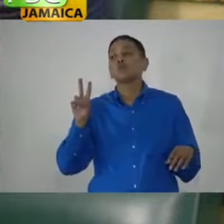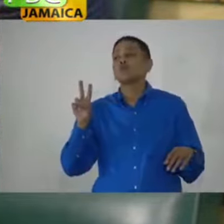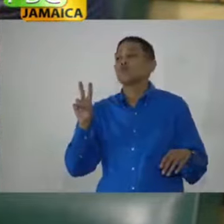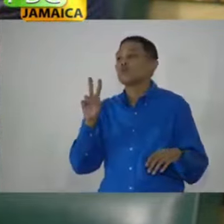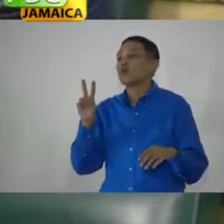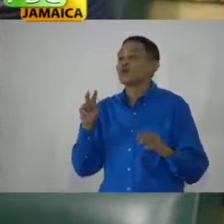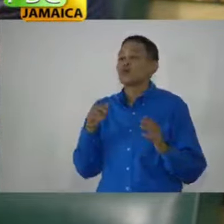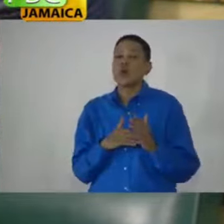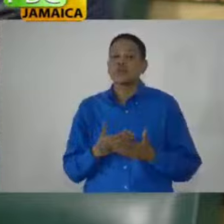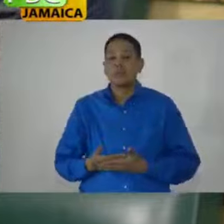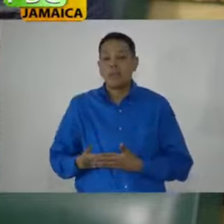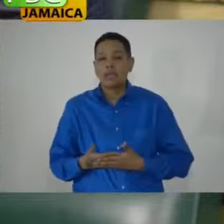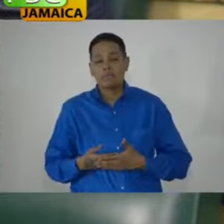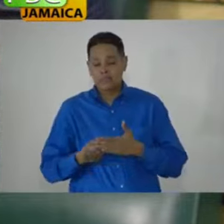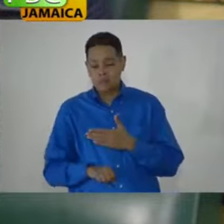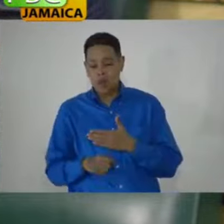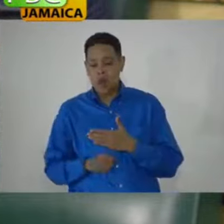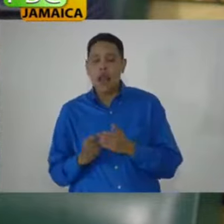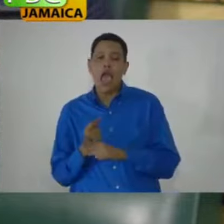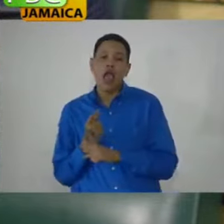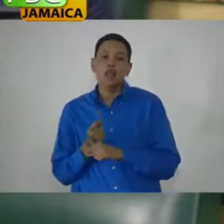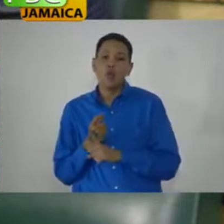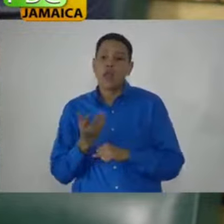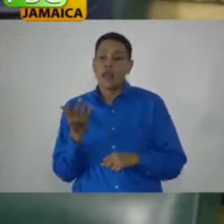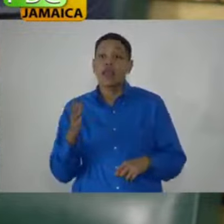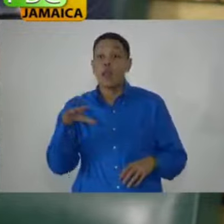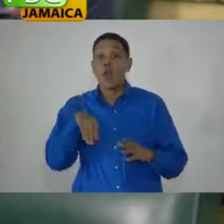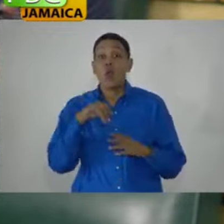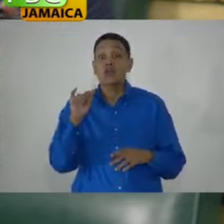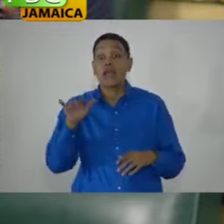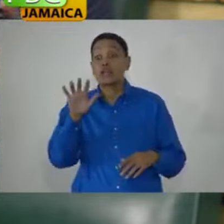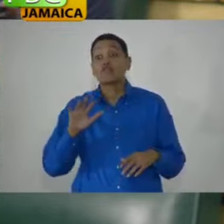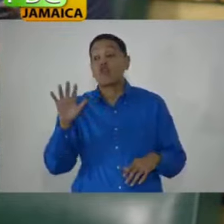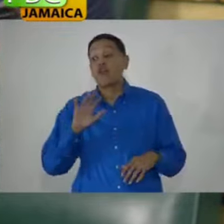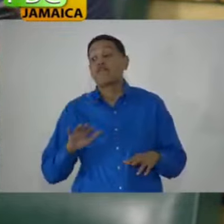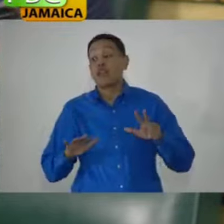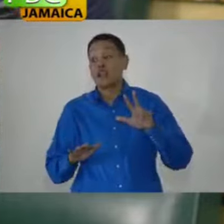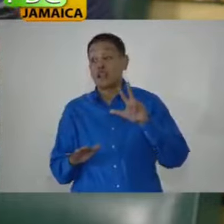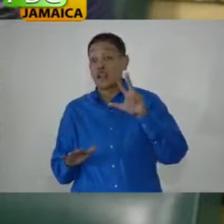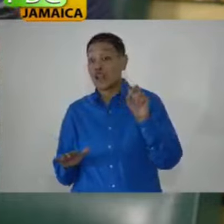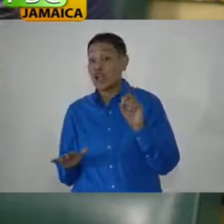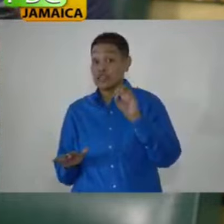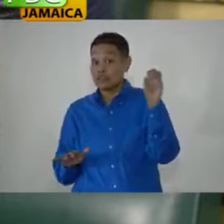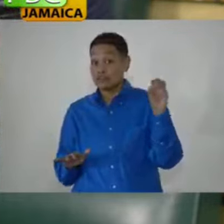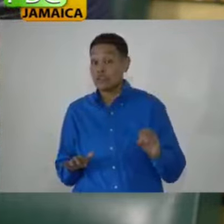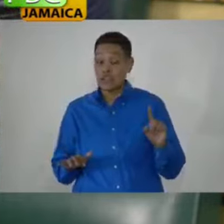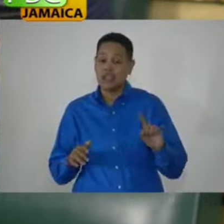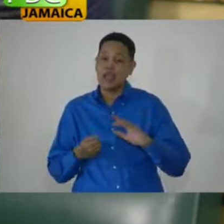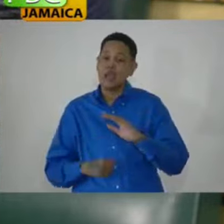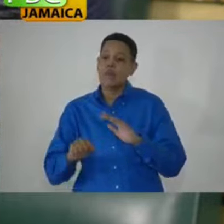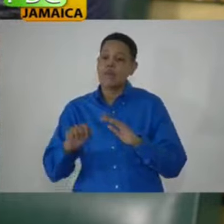32,000 babies are born annually, of which roughly 30% are born to